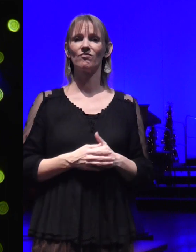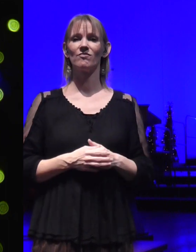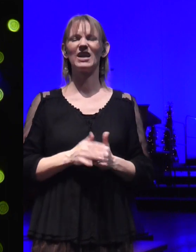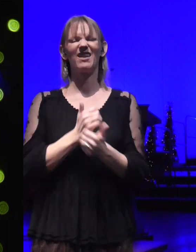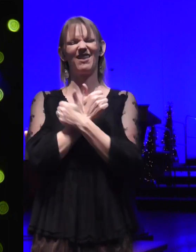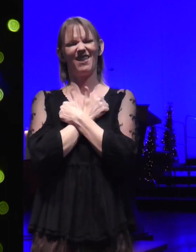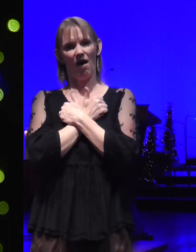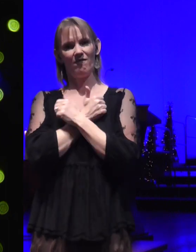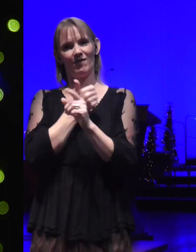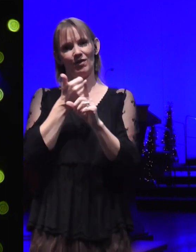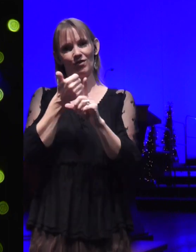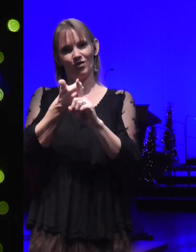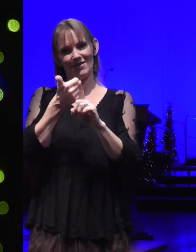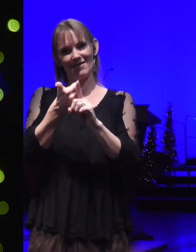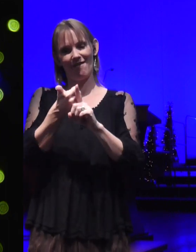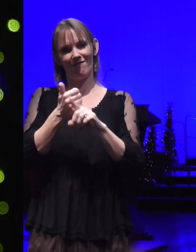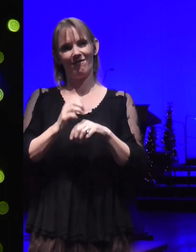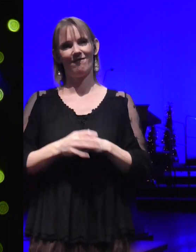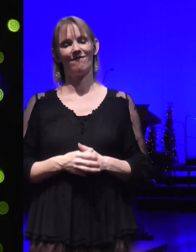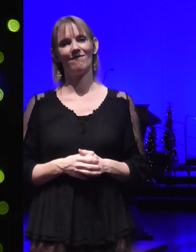and to love yourself.